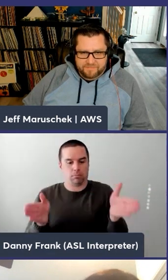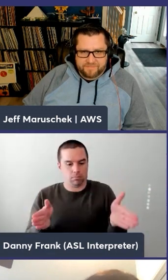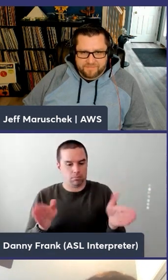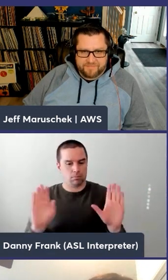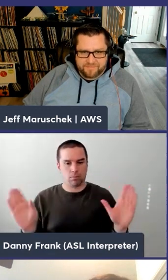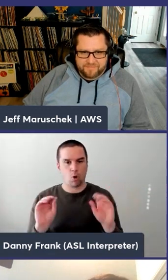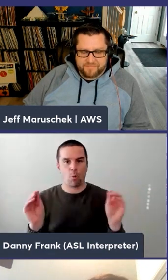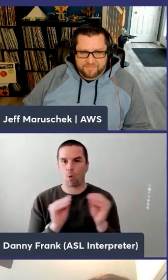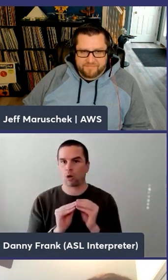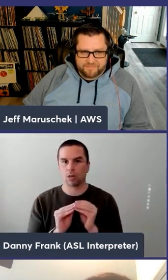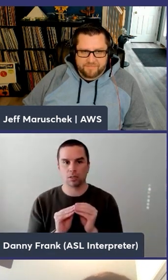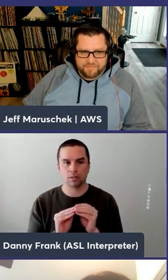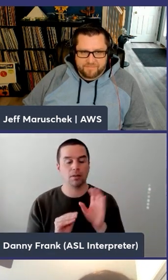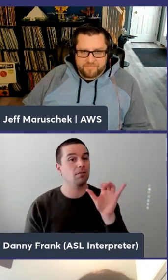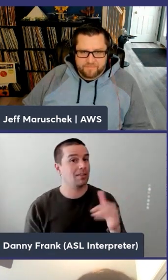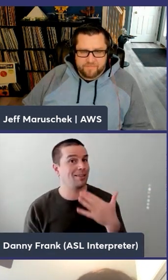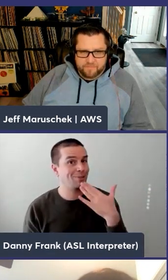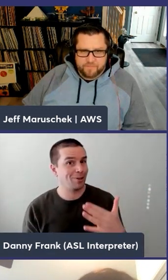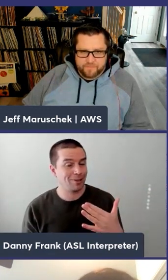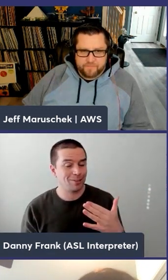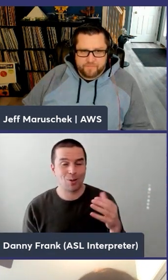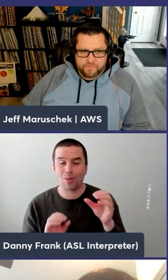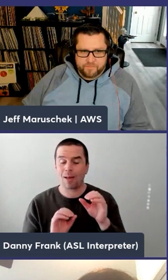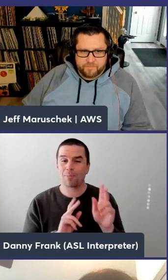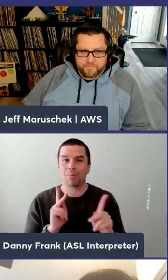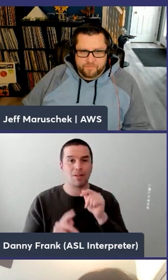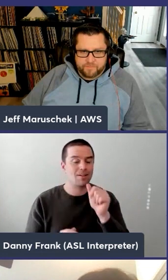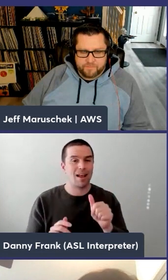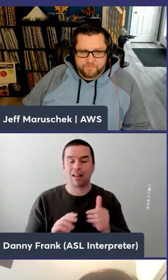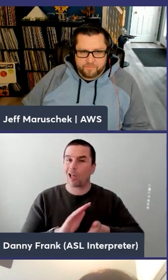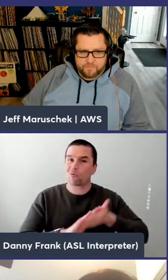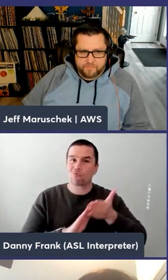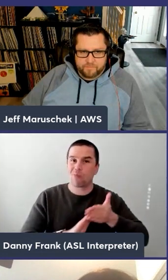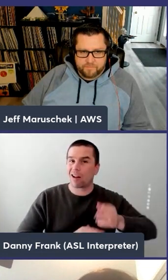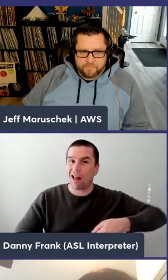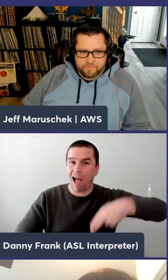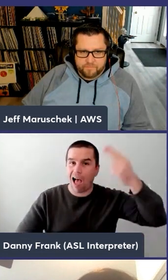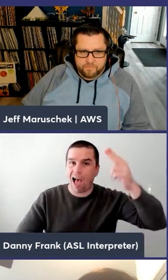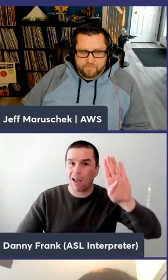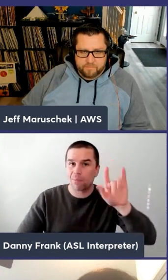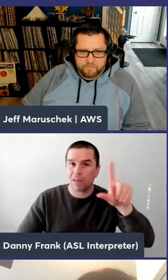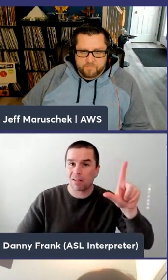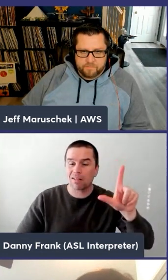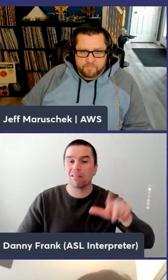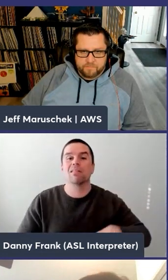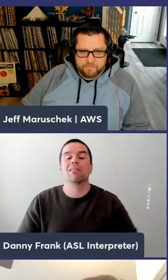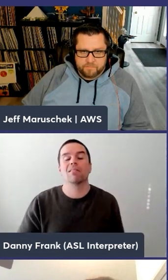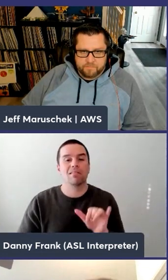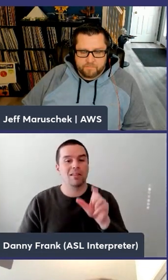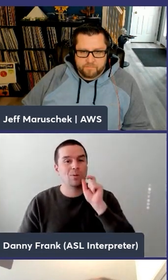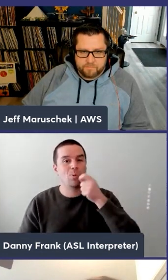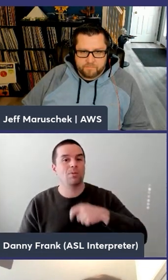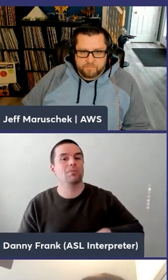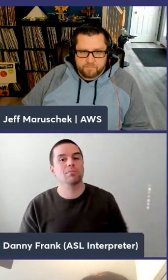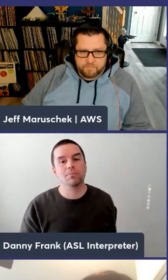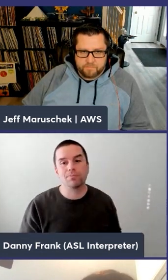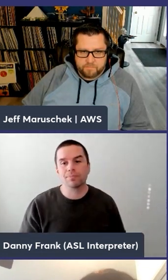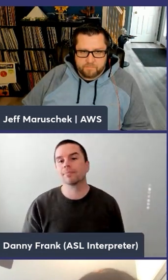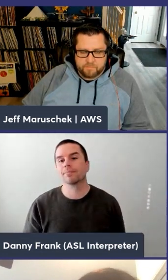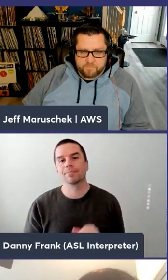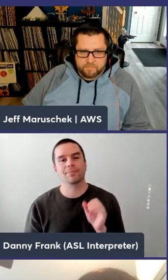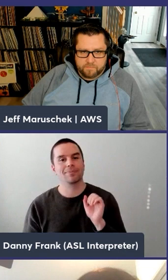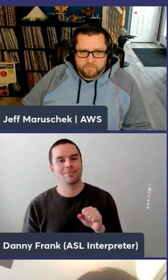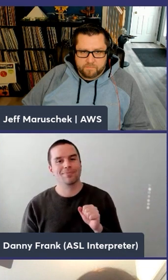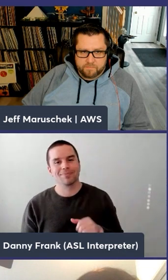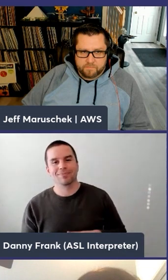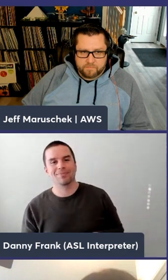one accidentally runs up a large bill. Yeah. But that is really cool. Uh, And I really wanted to